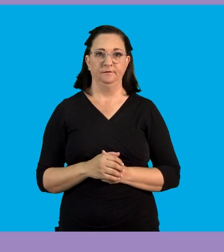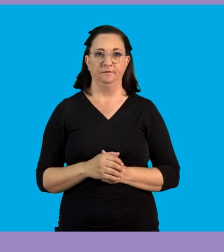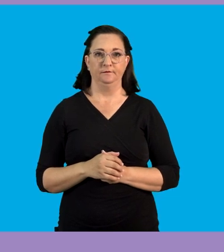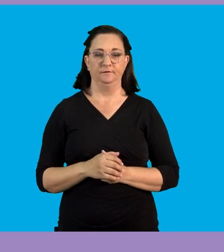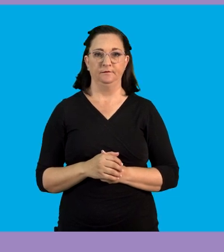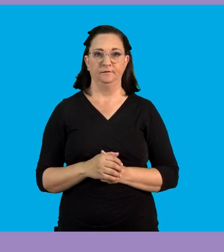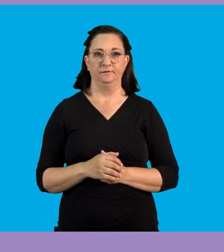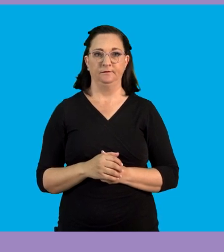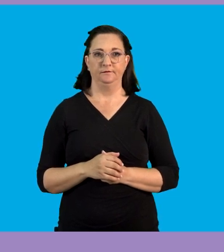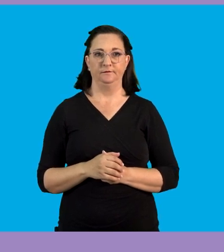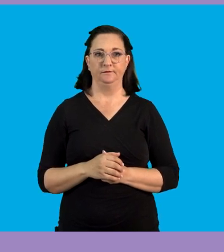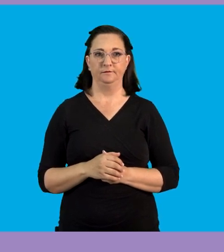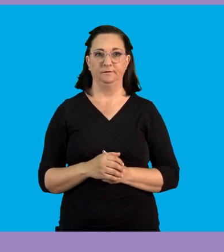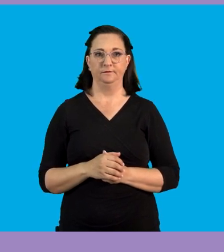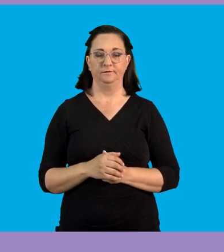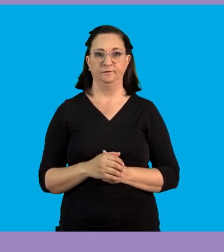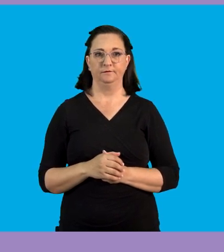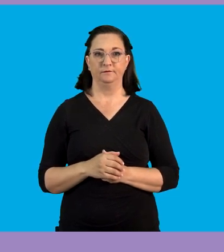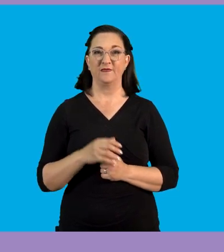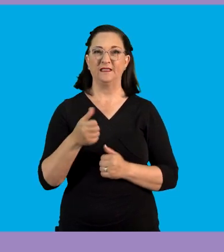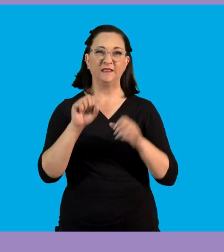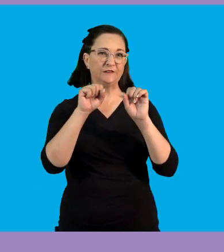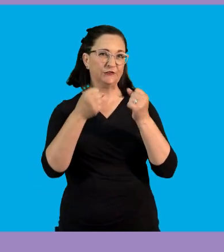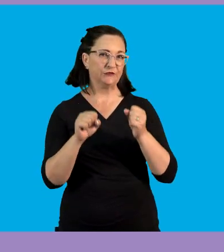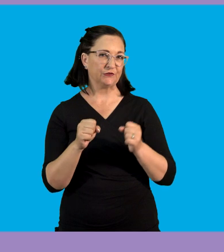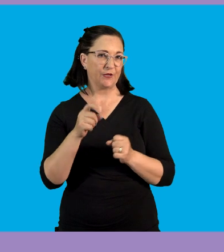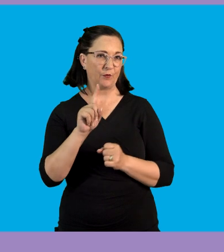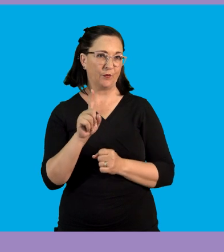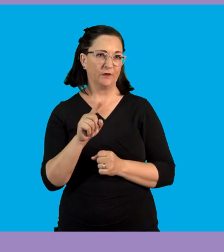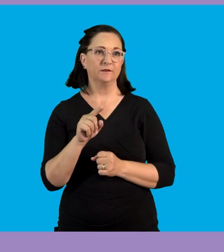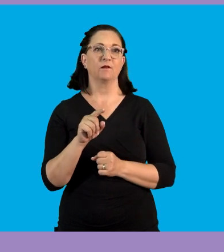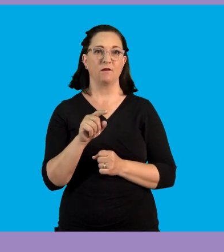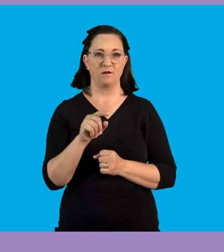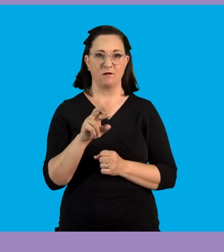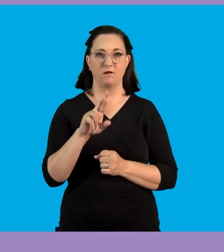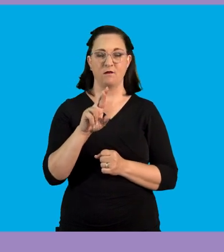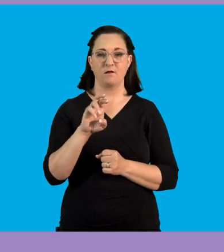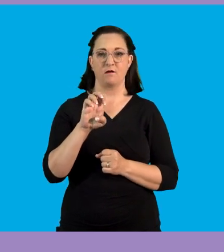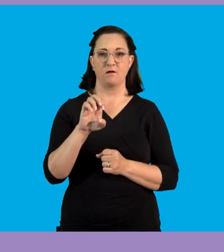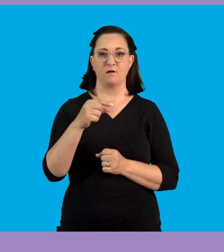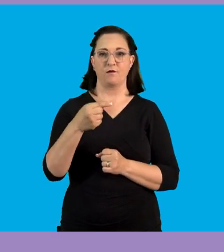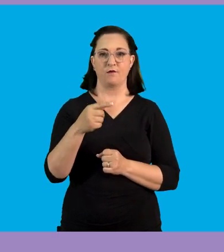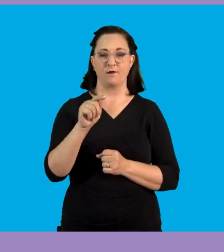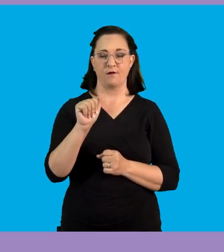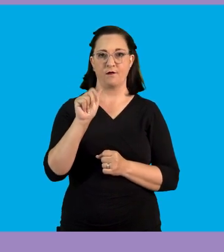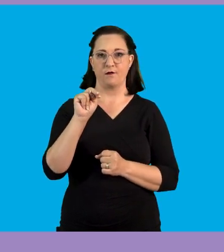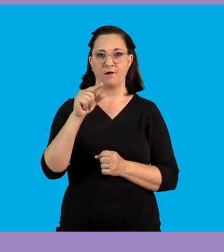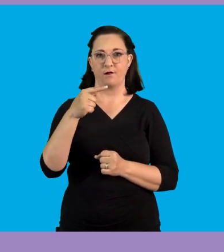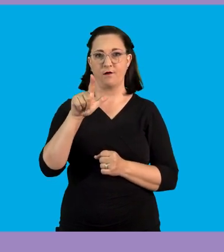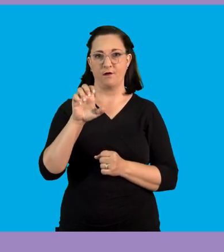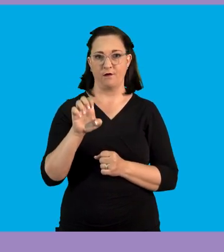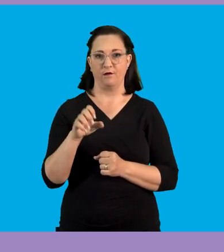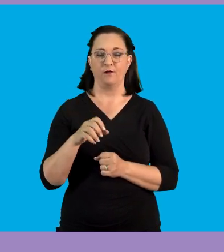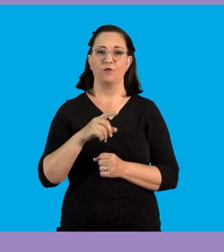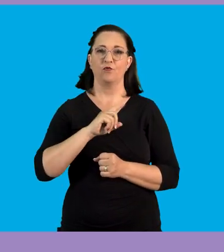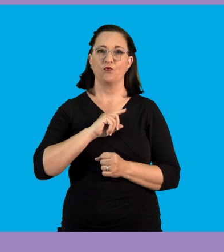are equal. And what type of shape would that be? That is a rectangle, because it's only a rectangle that would